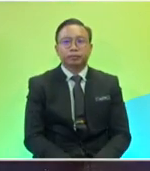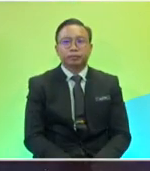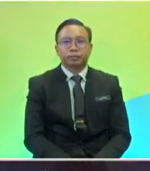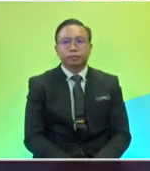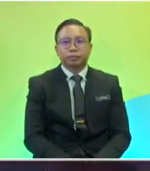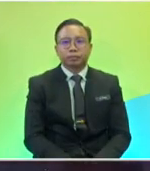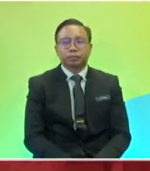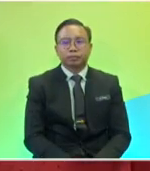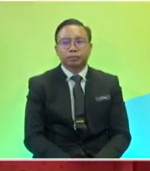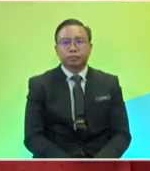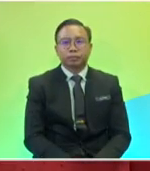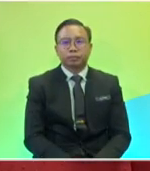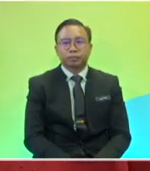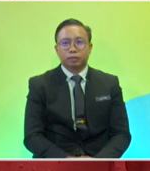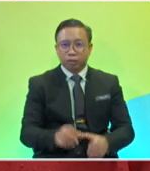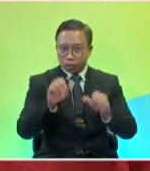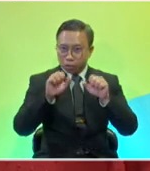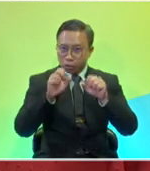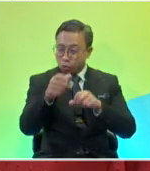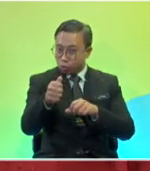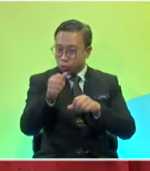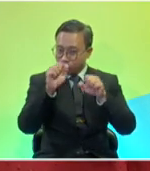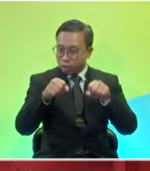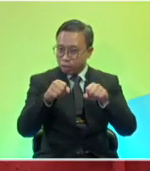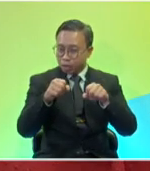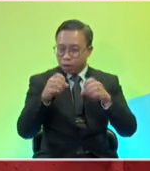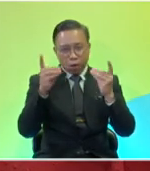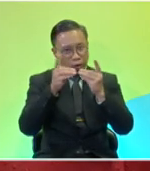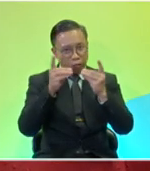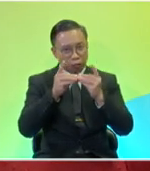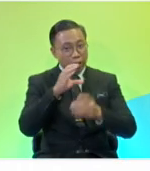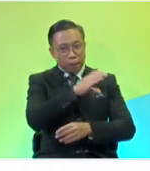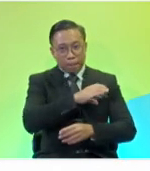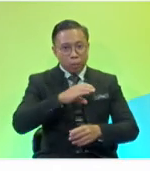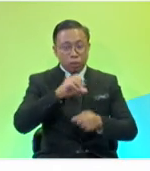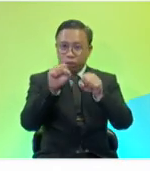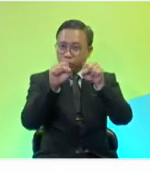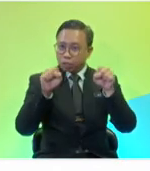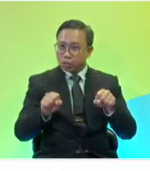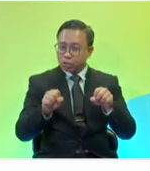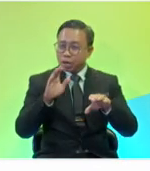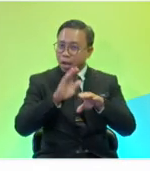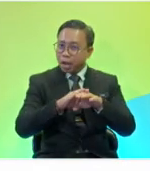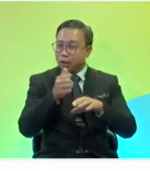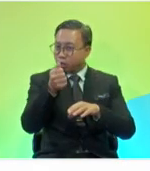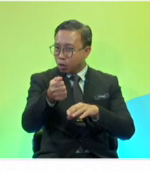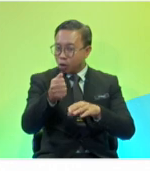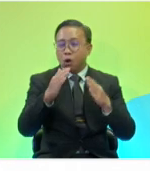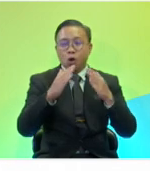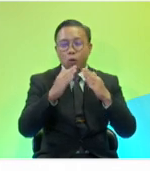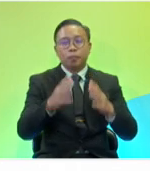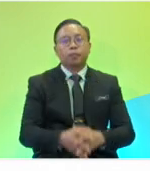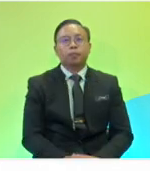Okay, places around me. You can find a police station near your home, right? Yeah. Because they